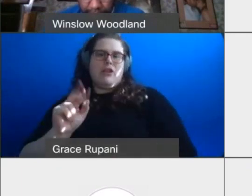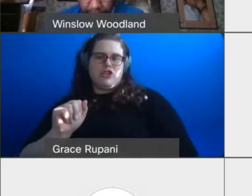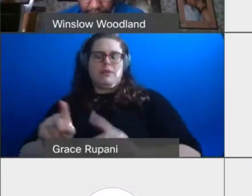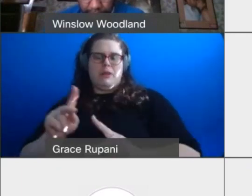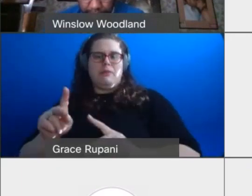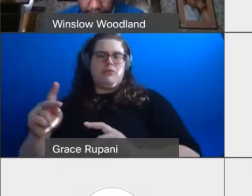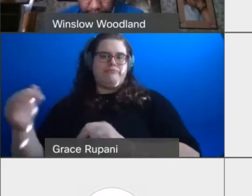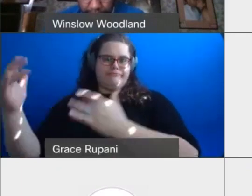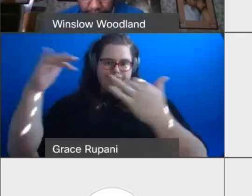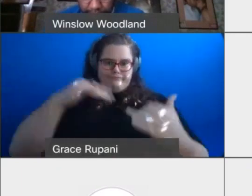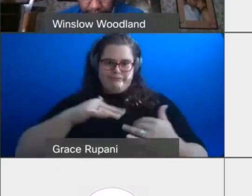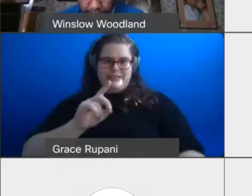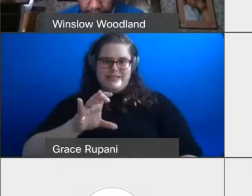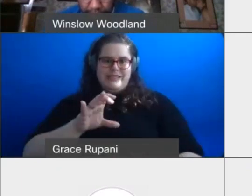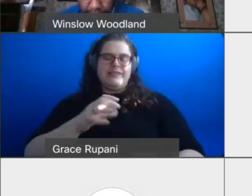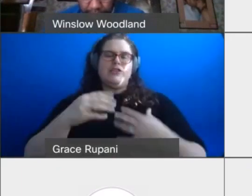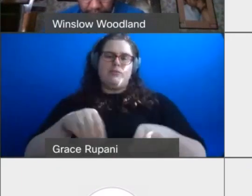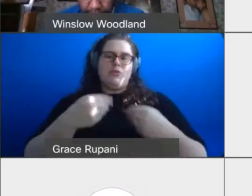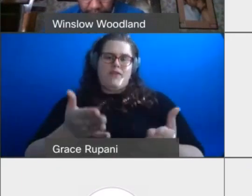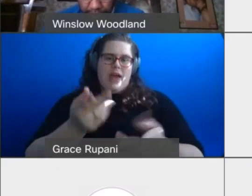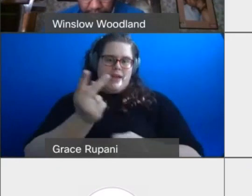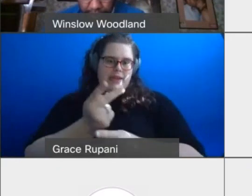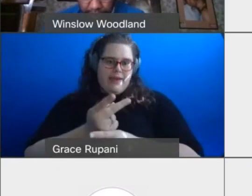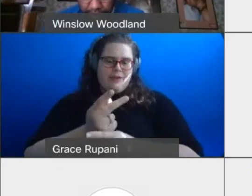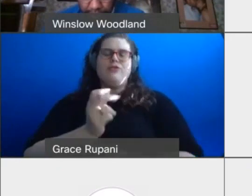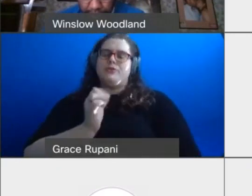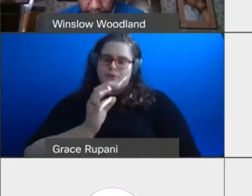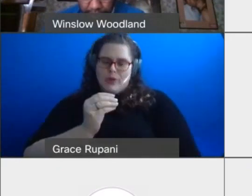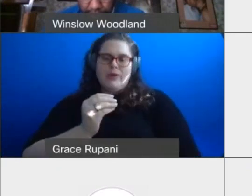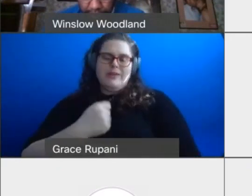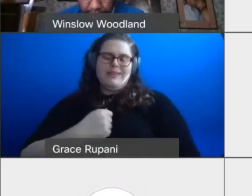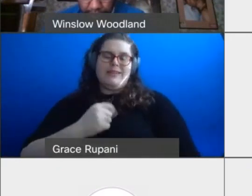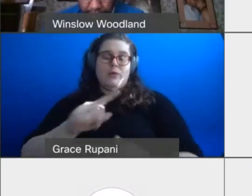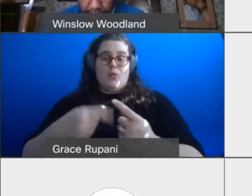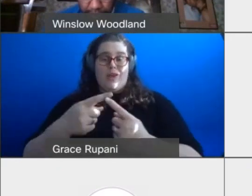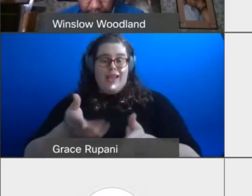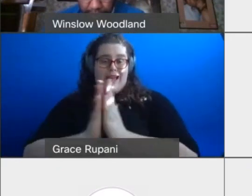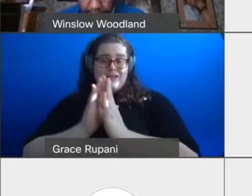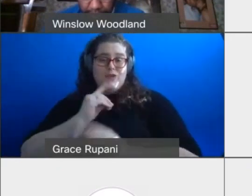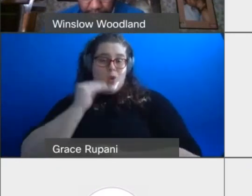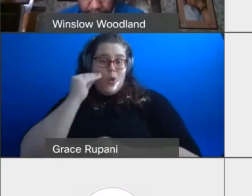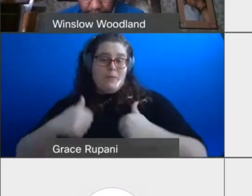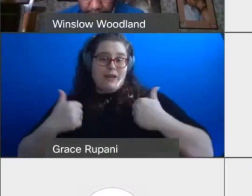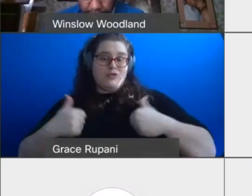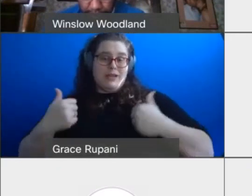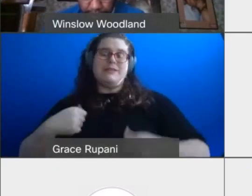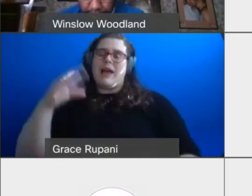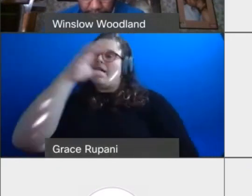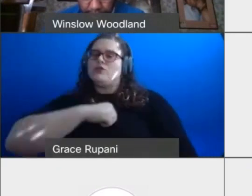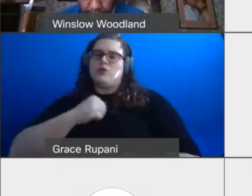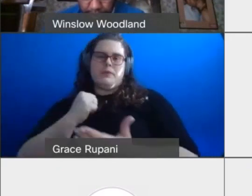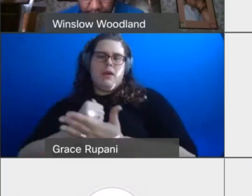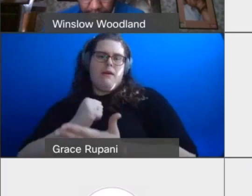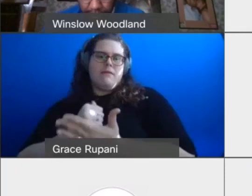it is helpful, I expect, where it asks for your home address to list your home address.